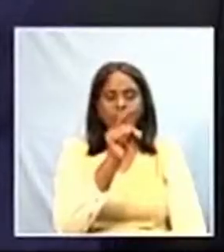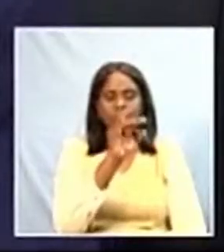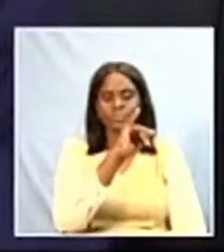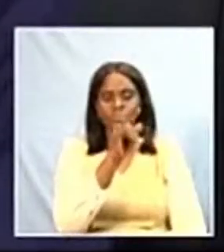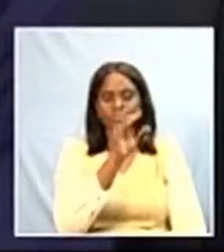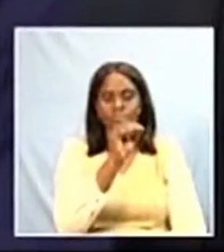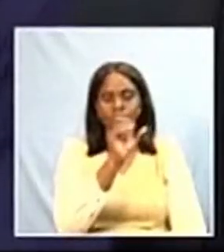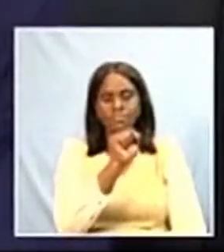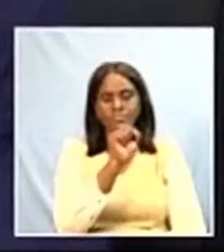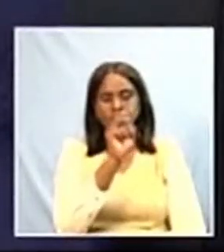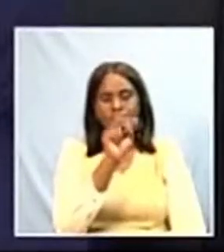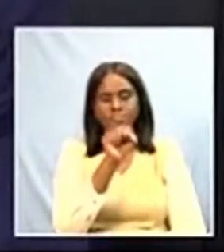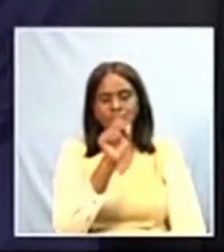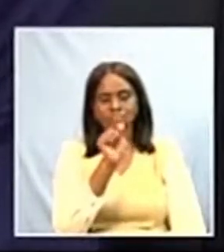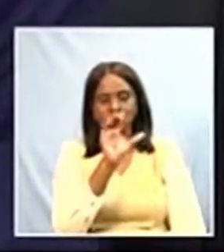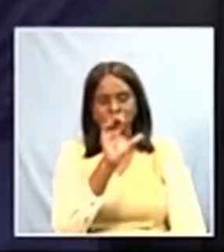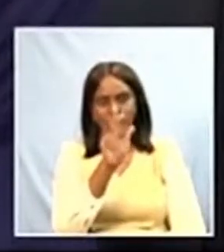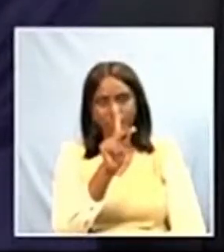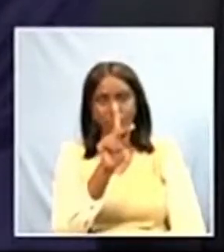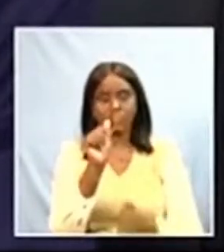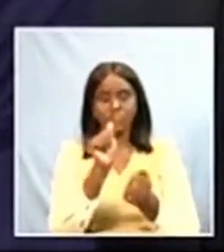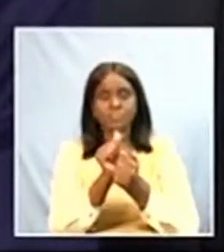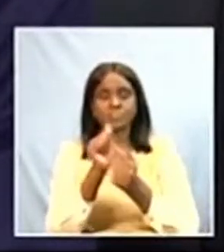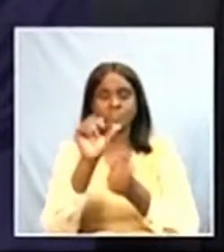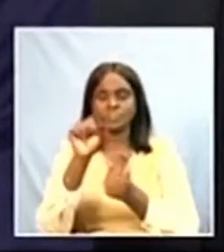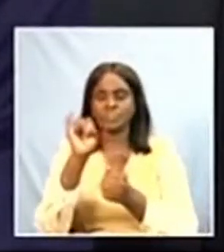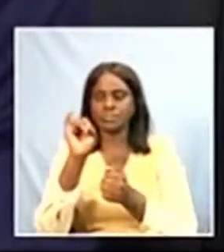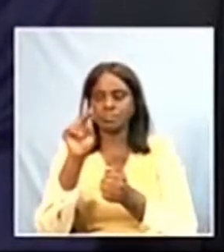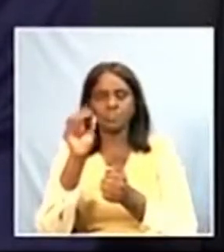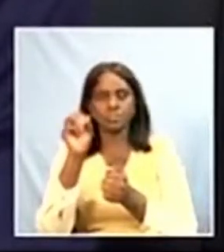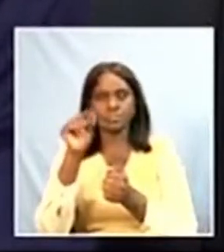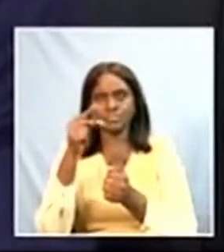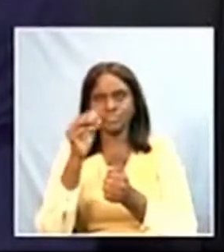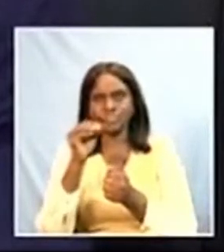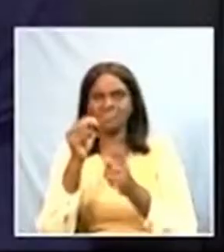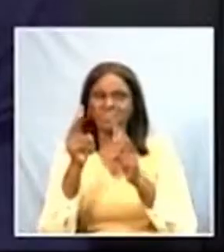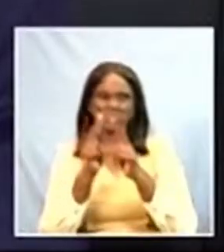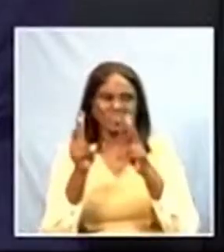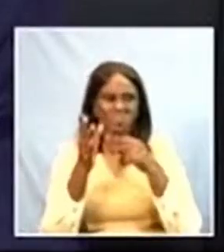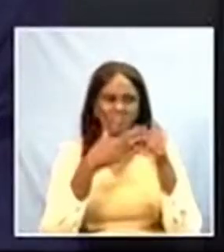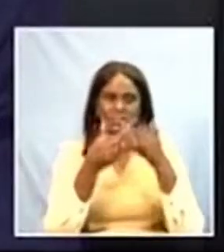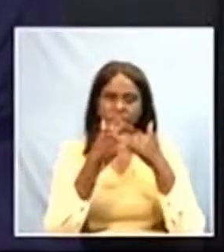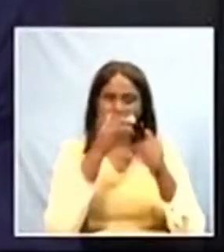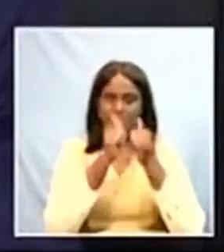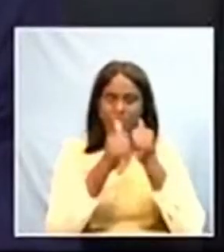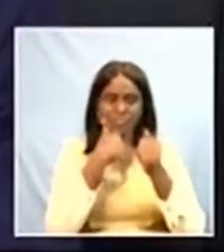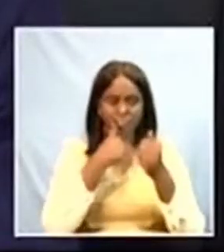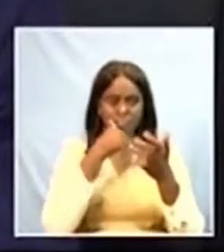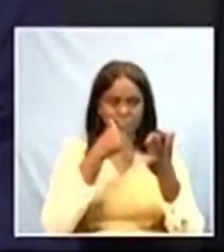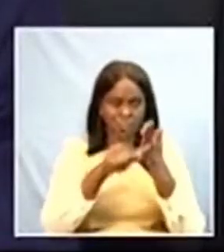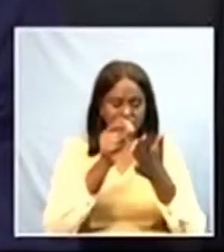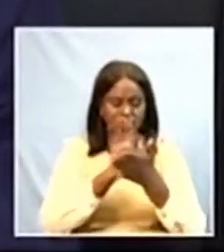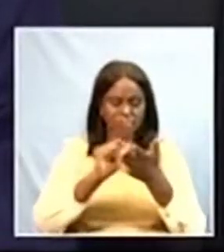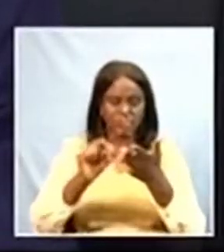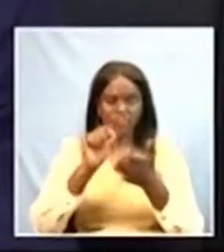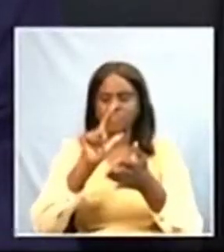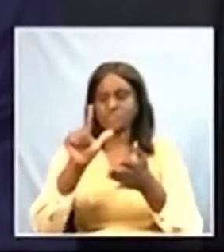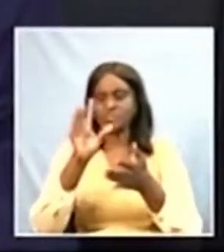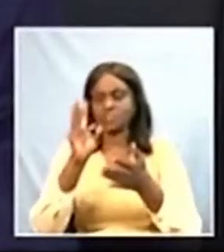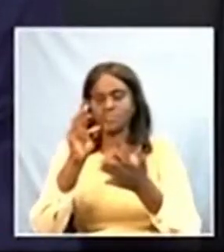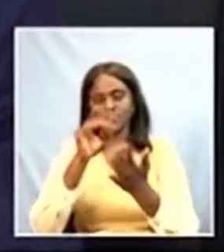SIKONGO, it is very casual, because there's a letter written on 26th